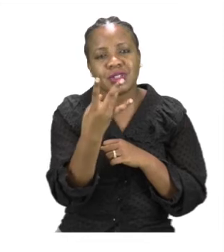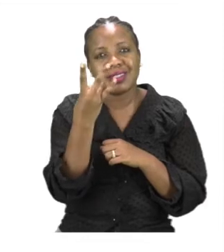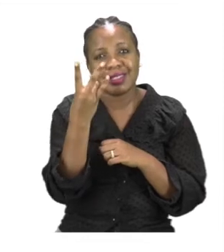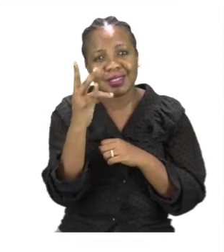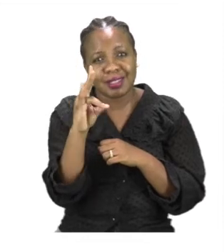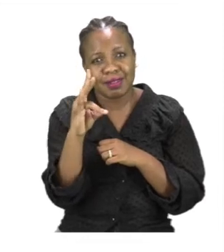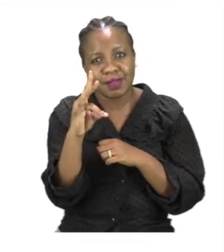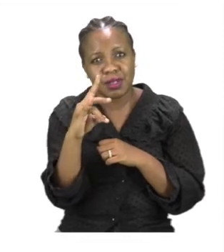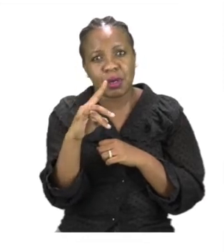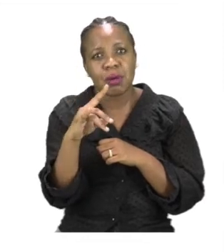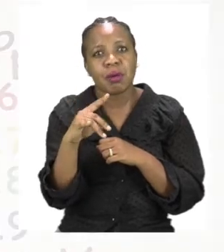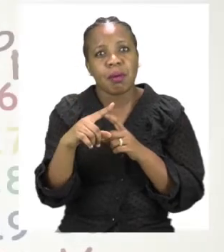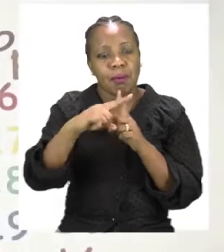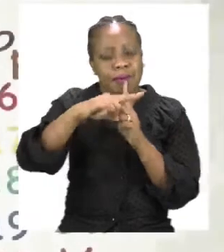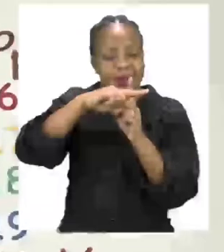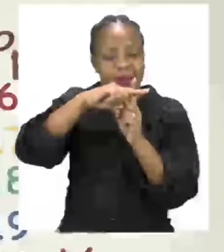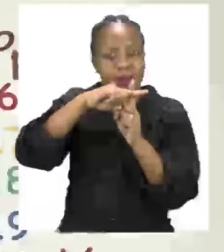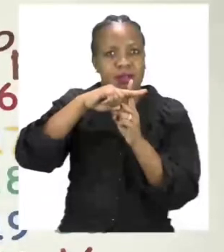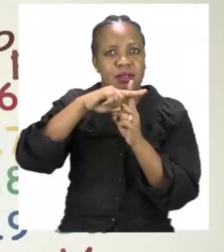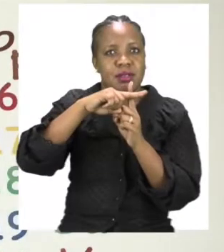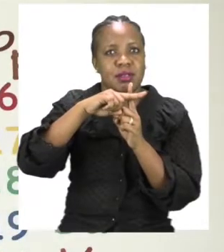147 plus